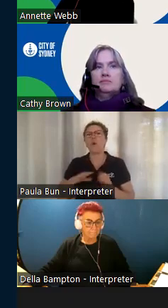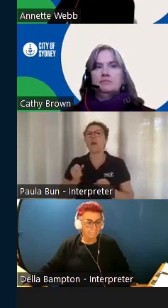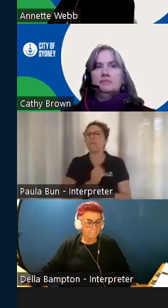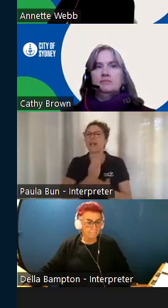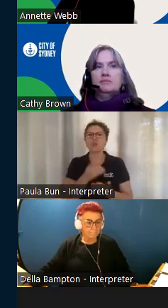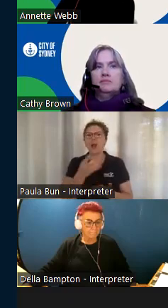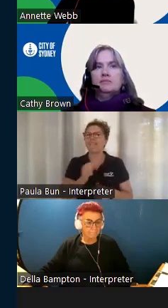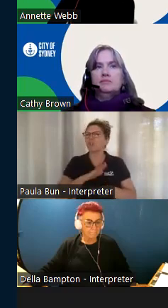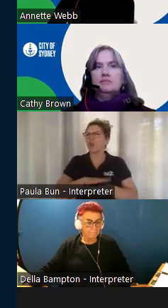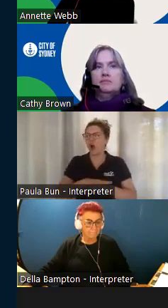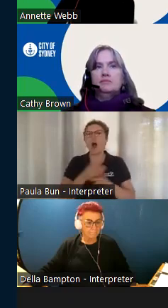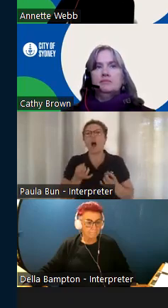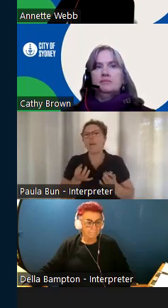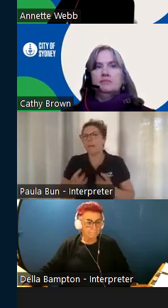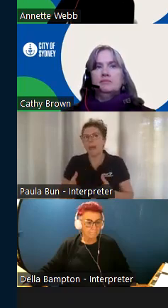possible